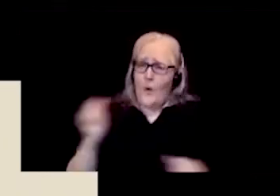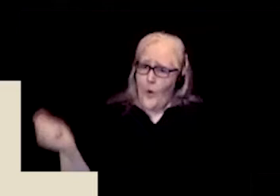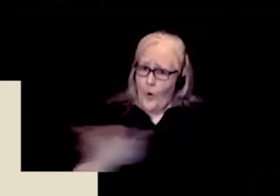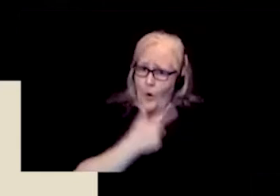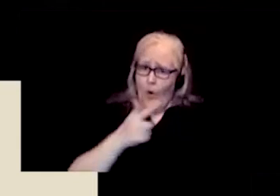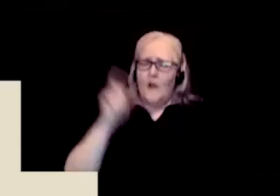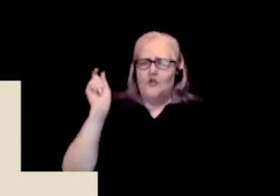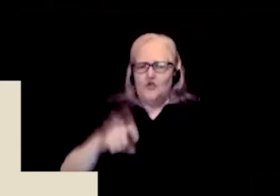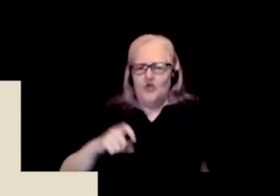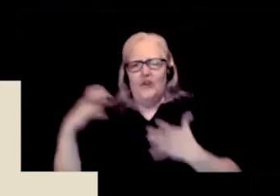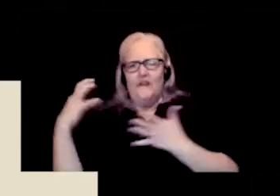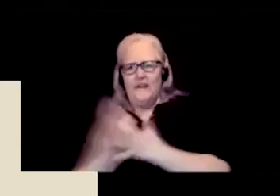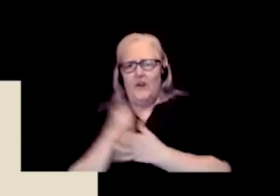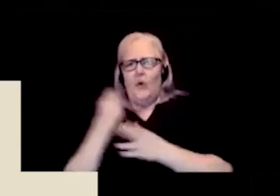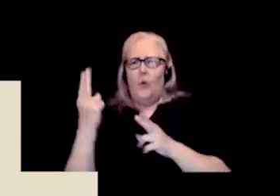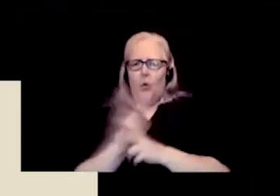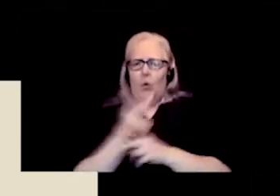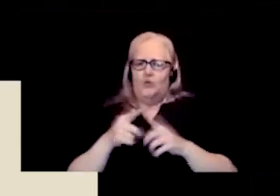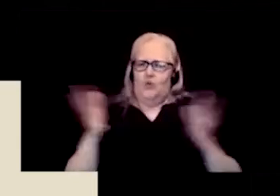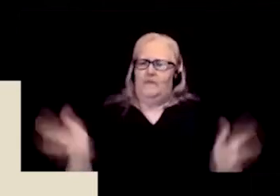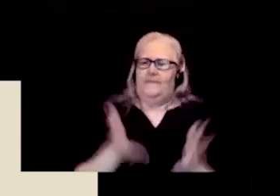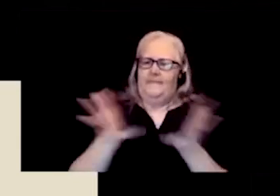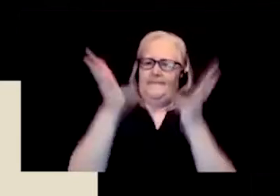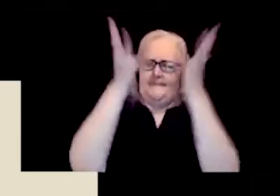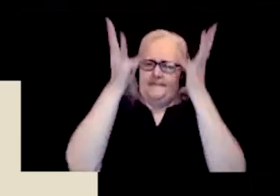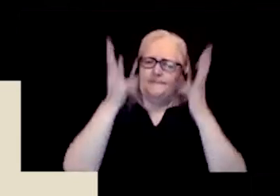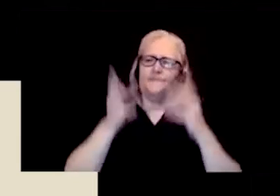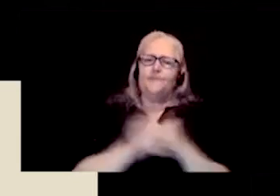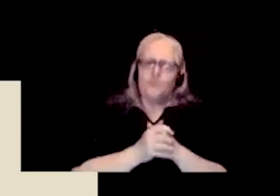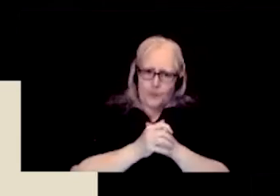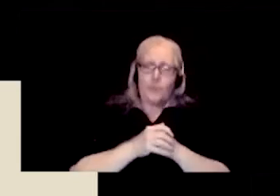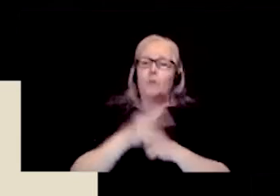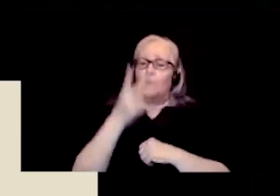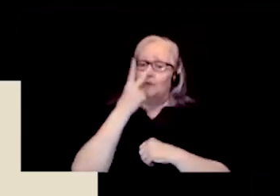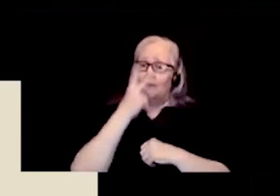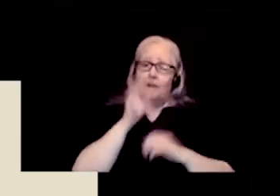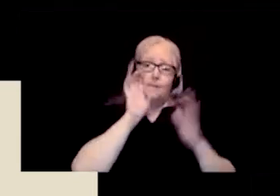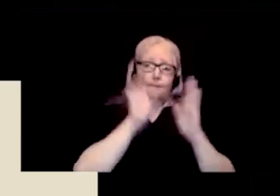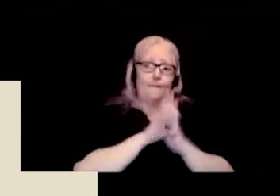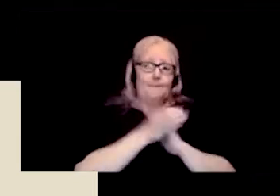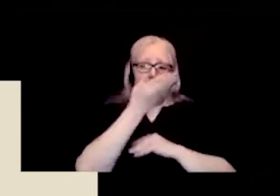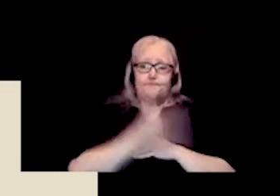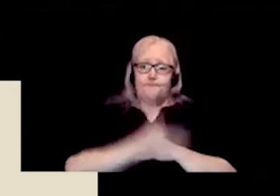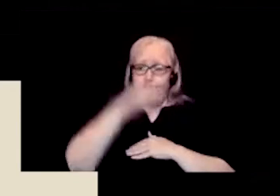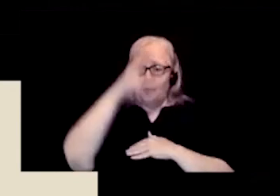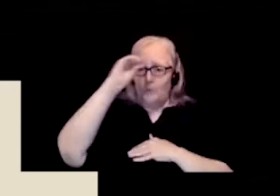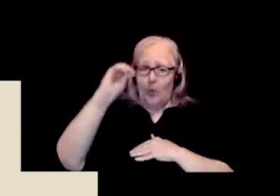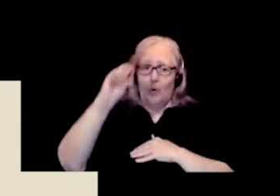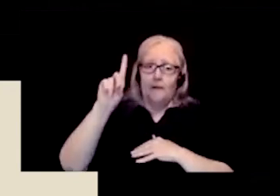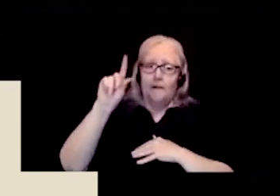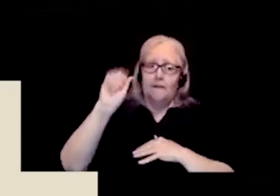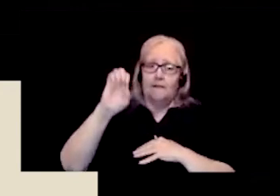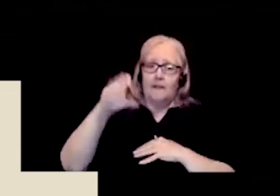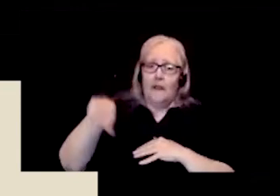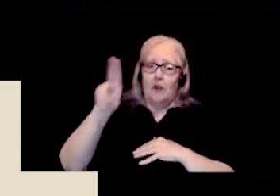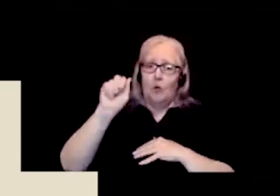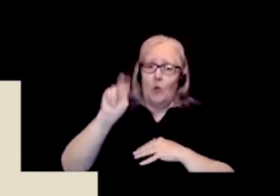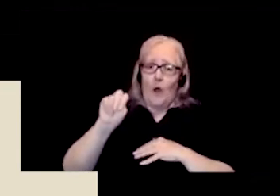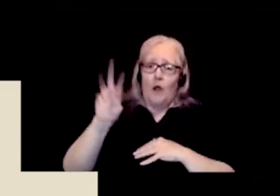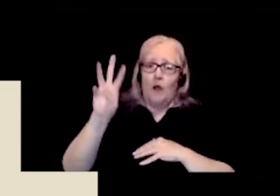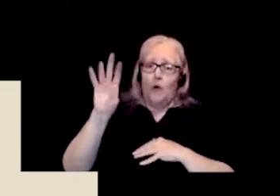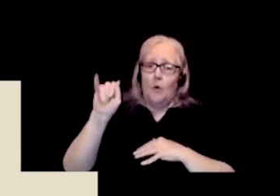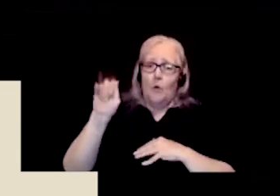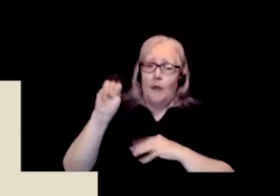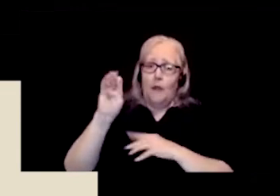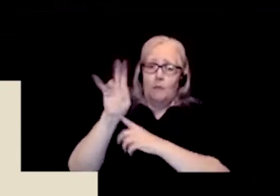advance this cause. On your slide, you see this little boy, Daquan Wimberly. an 11-year-old from